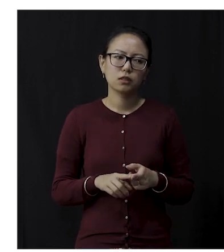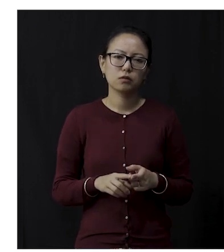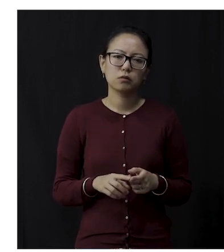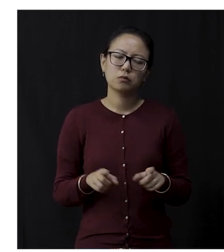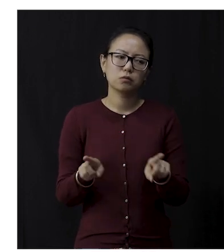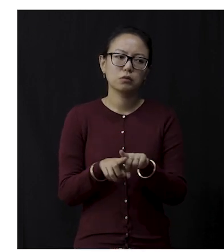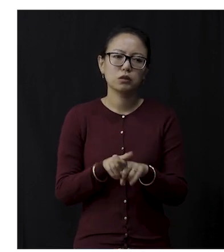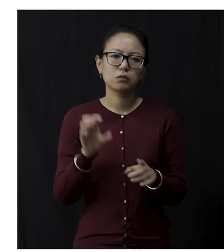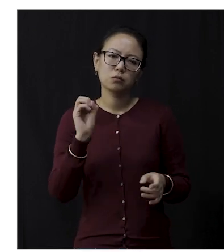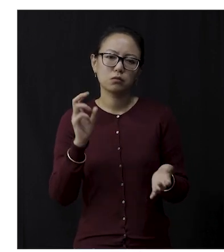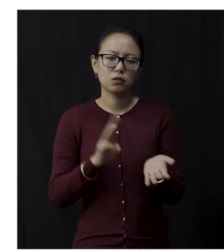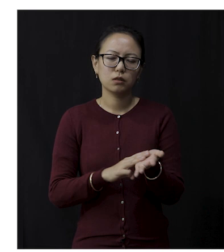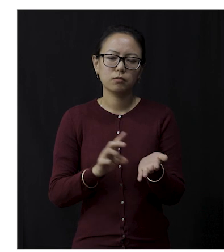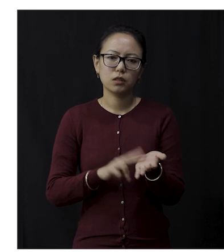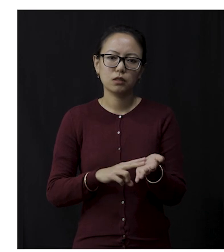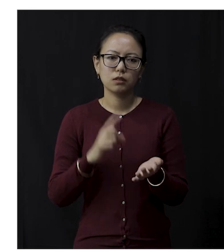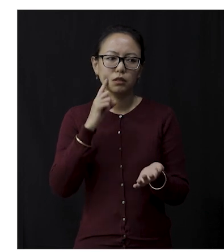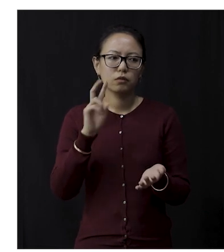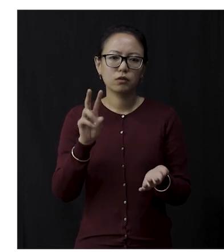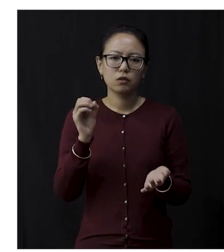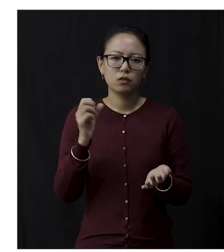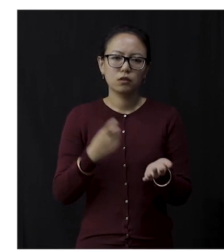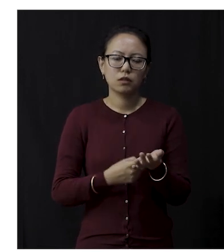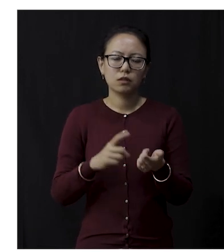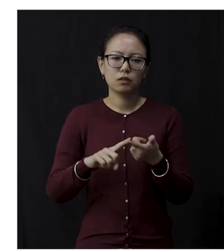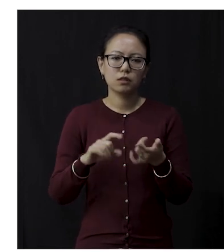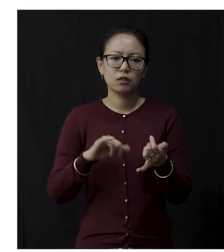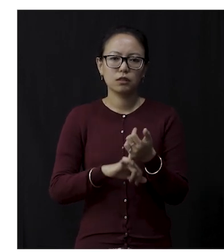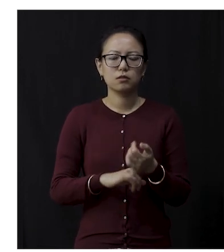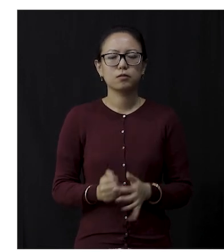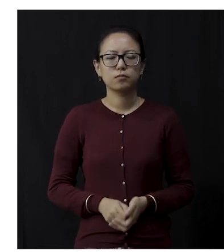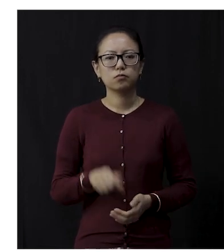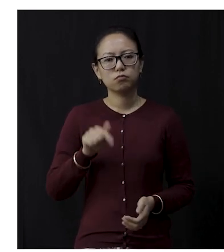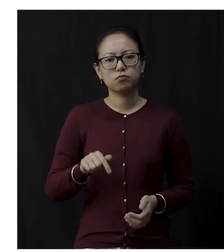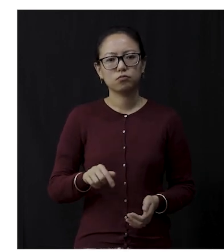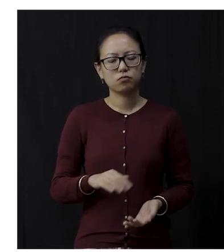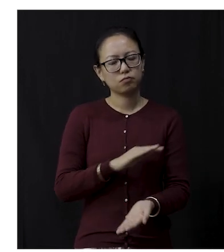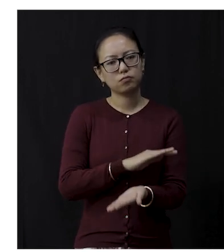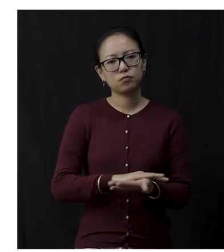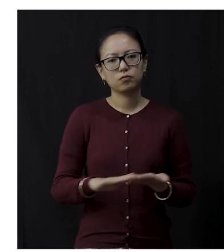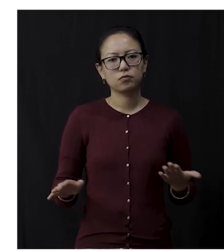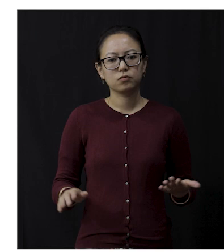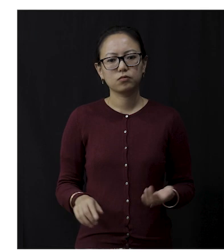students, that comes to the end of this chapter. So from this chapter, we have